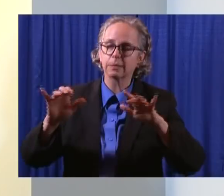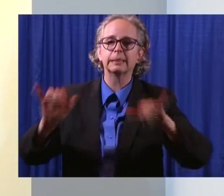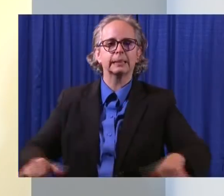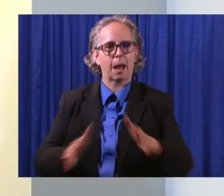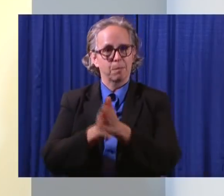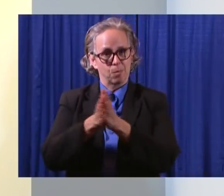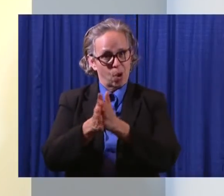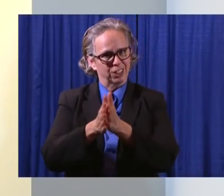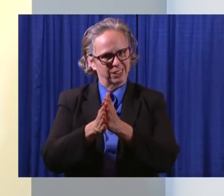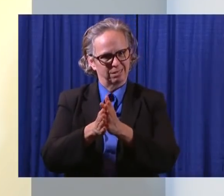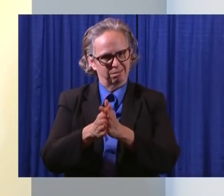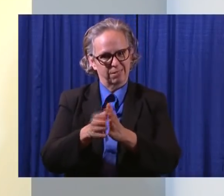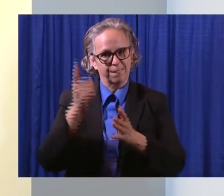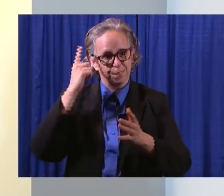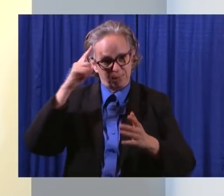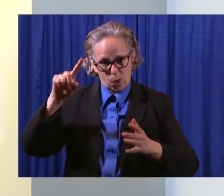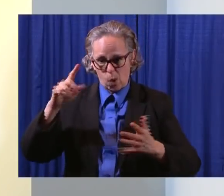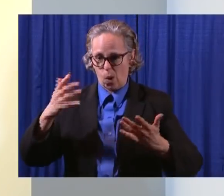actions.